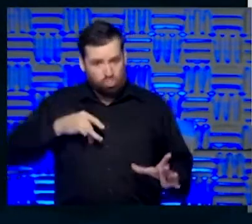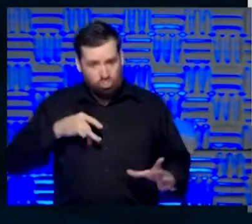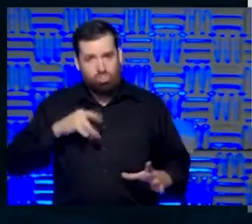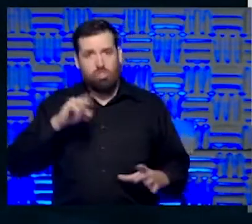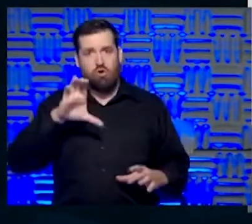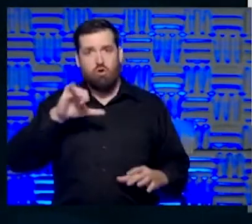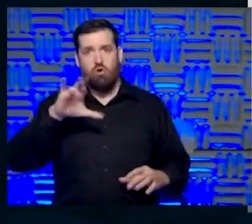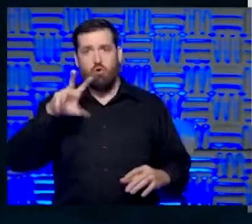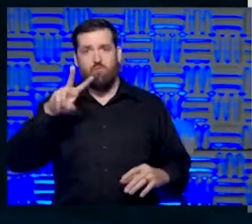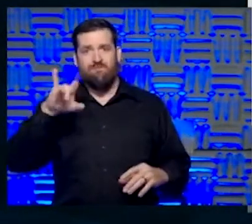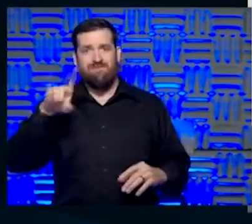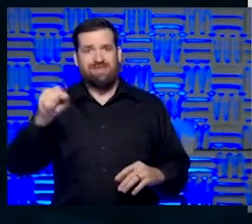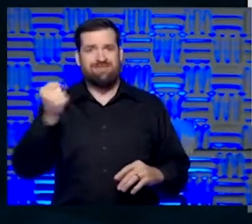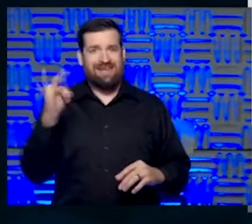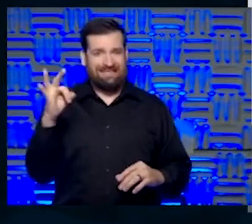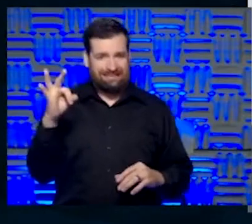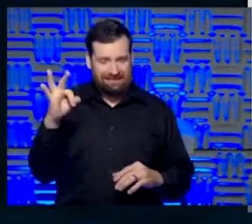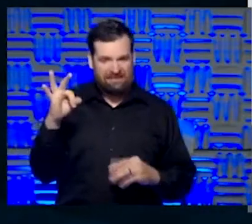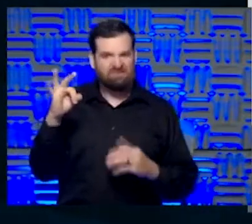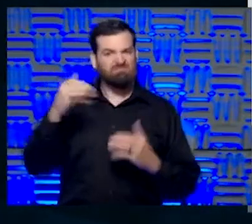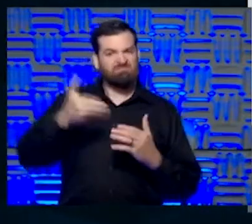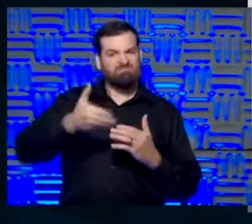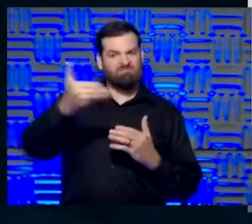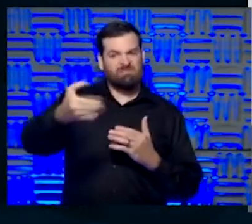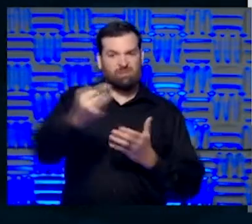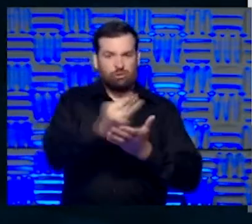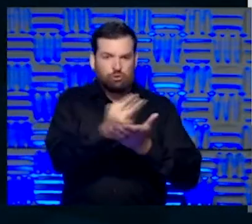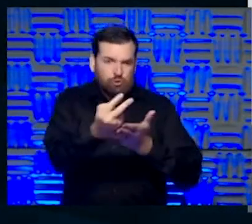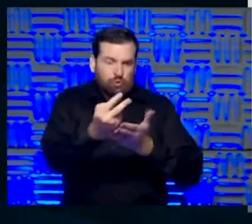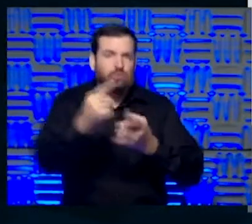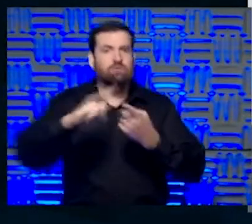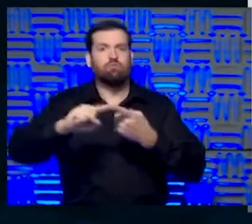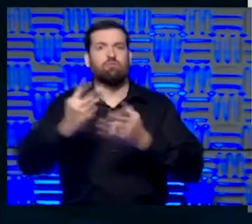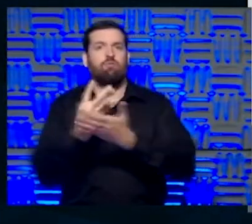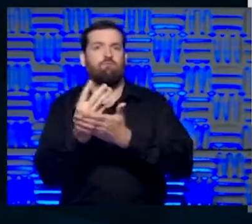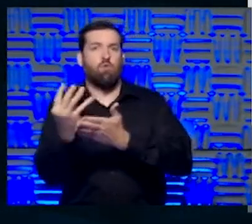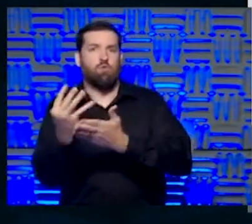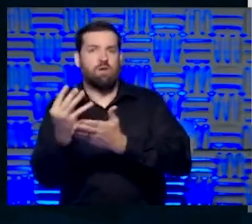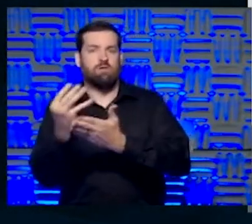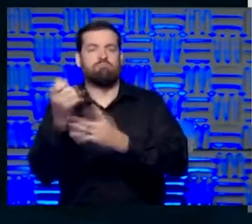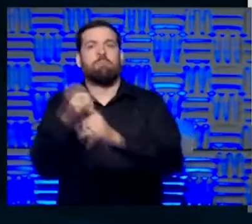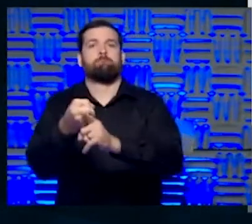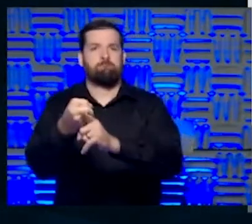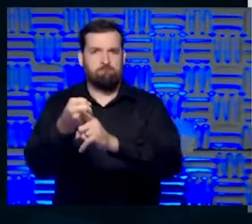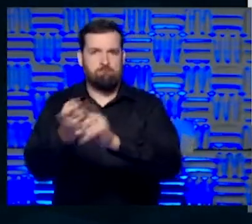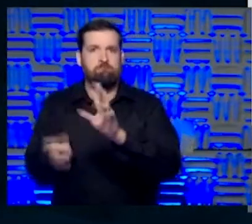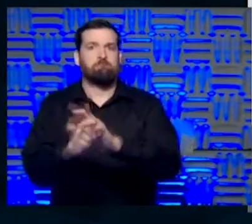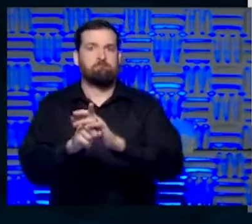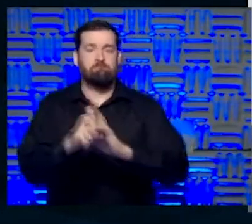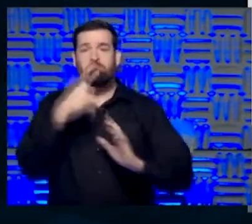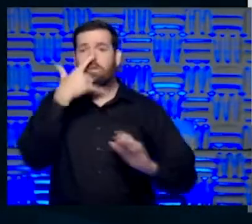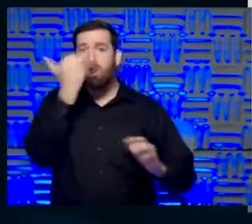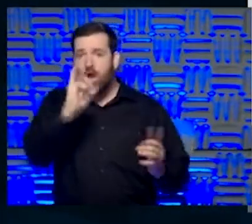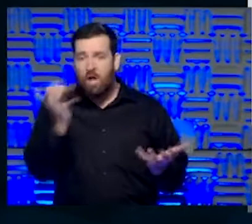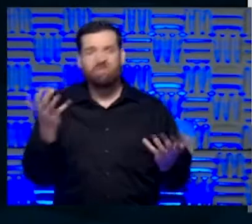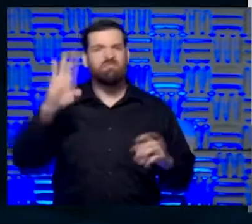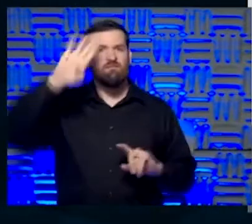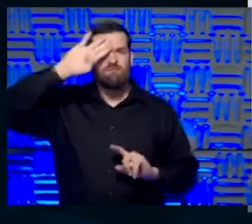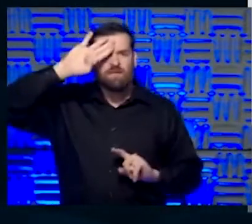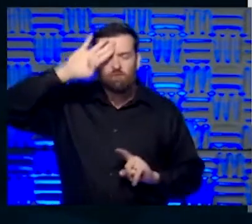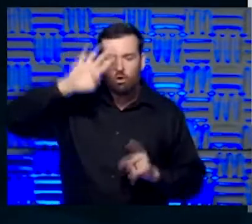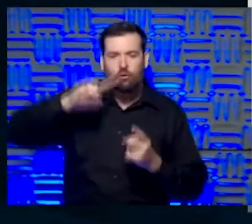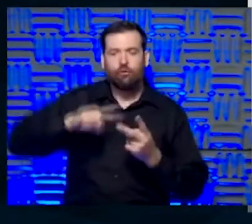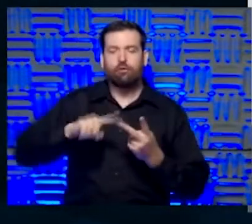fact, a couple of weeks to 4 weeks after having infection. And what it looks like is fever with evidence